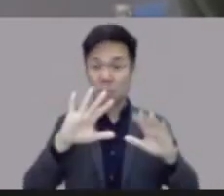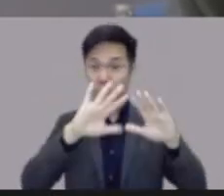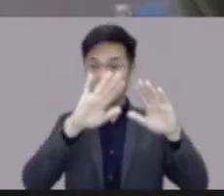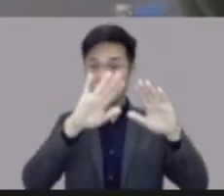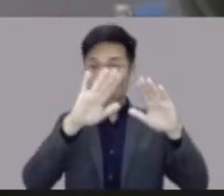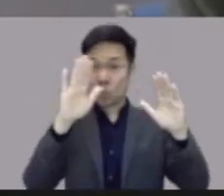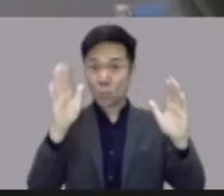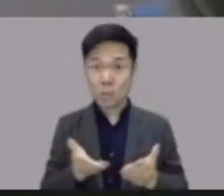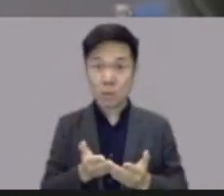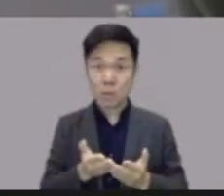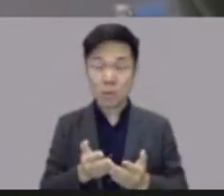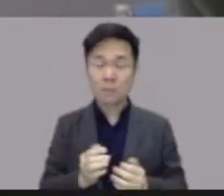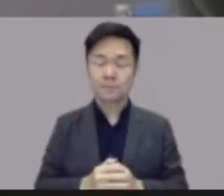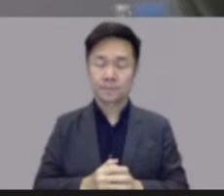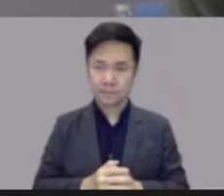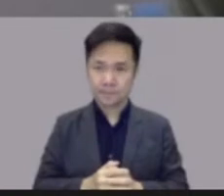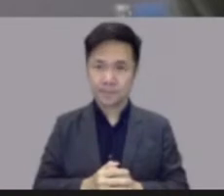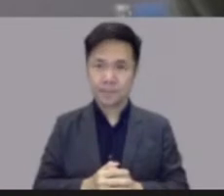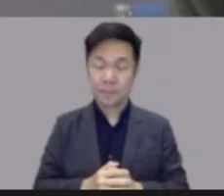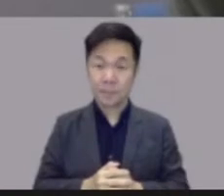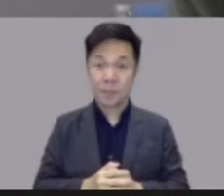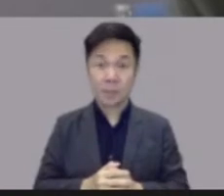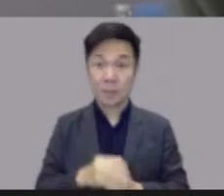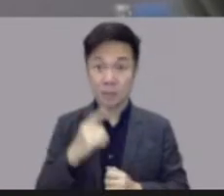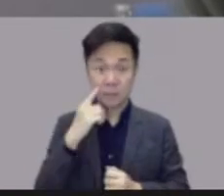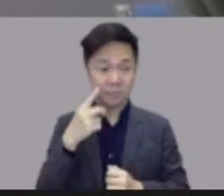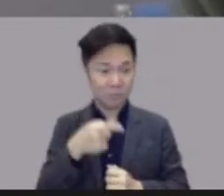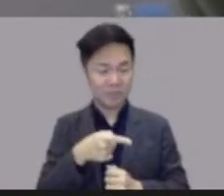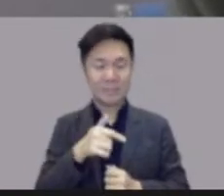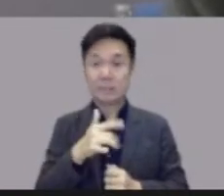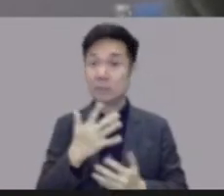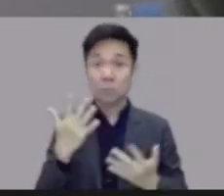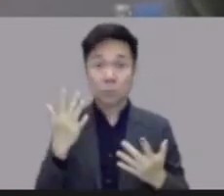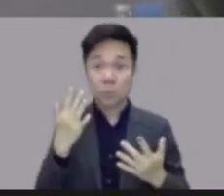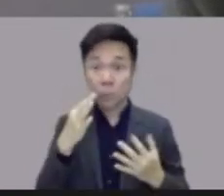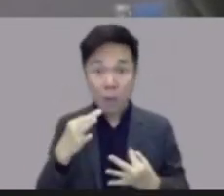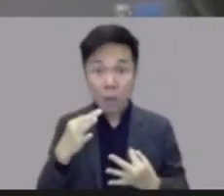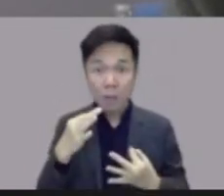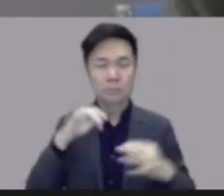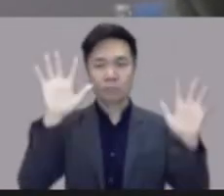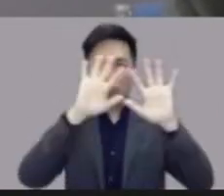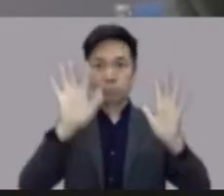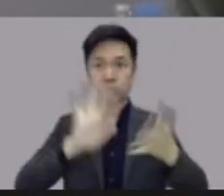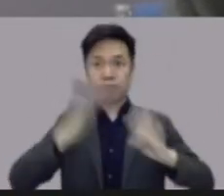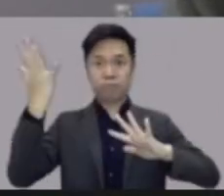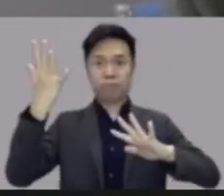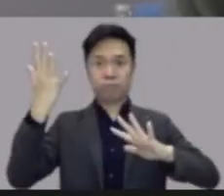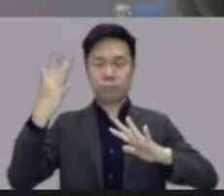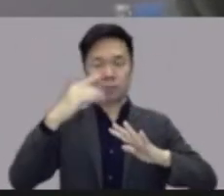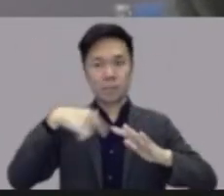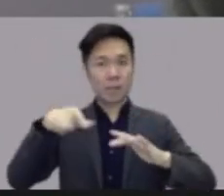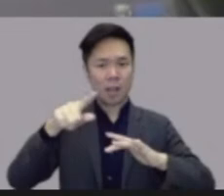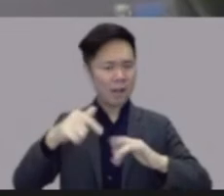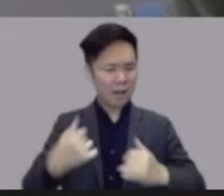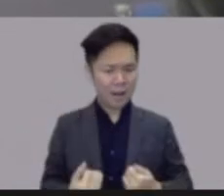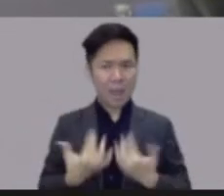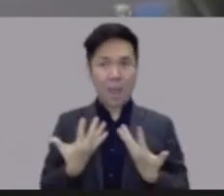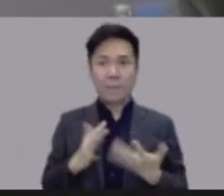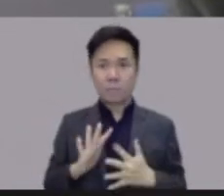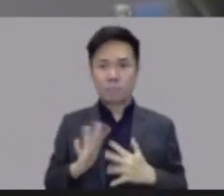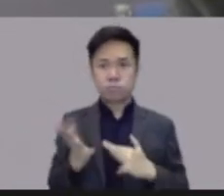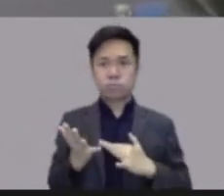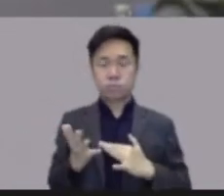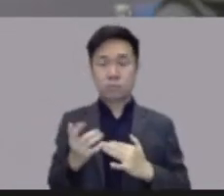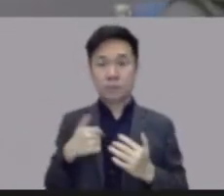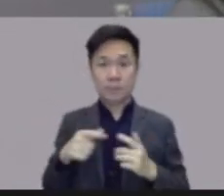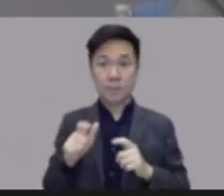that is considered as a climate change impact affected people's lives natural resources and infrastructures impact of the impact